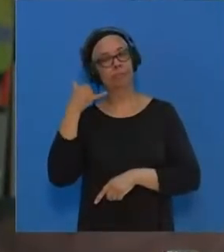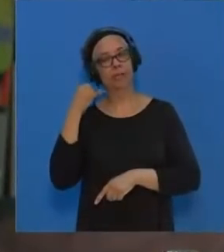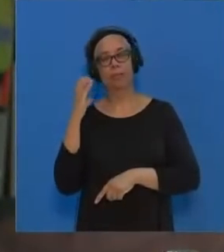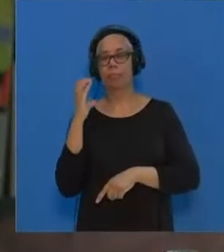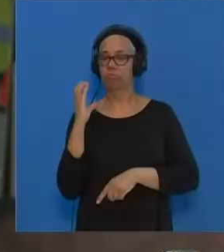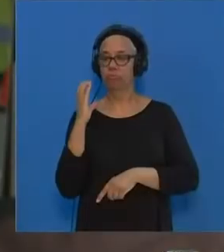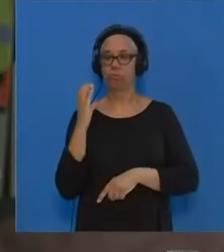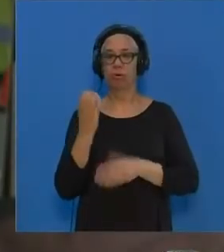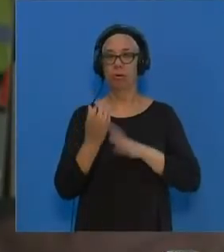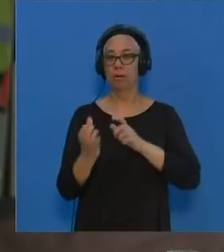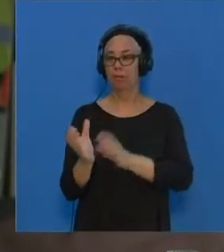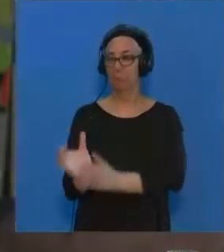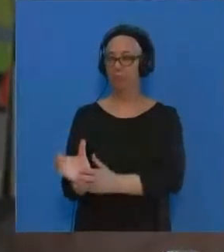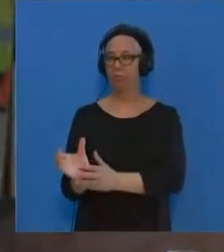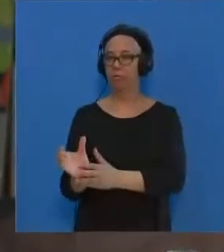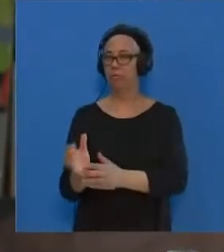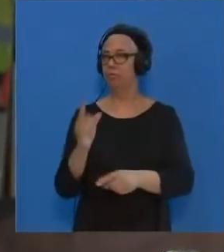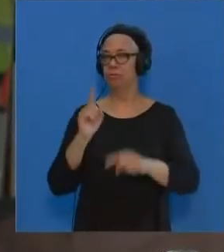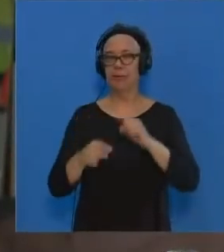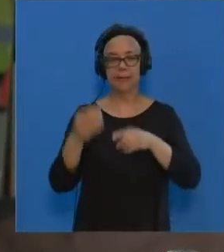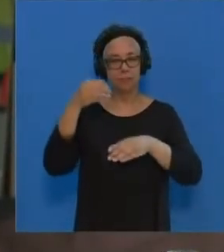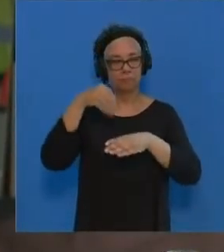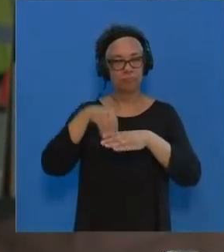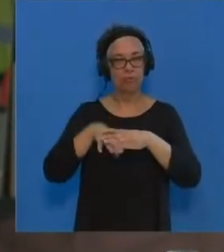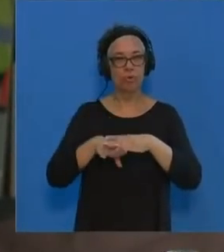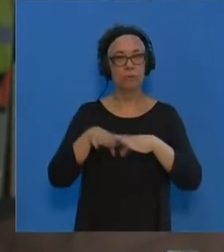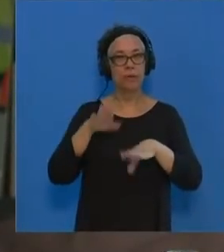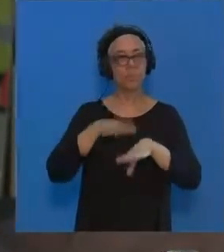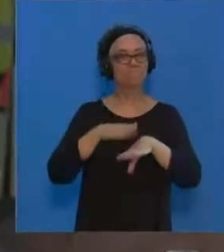be permitted to board without proof of the travel